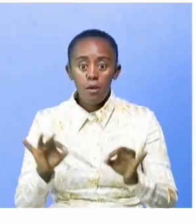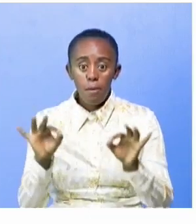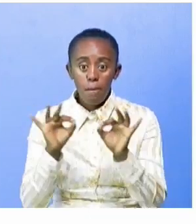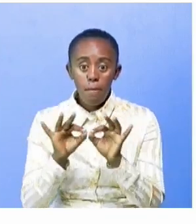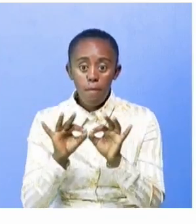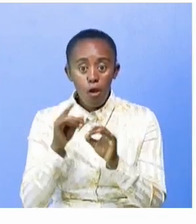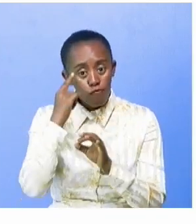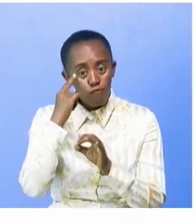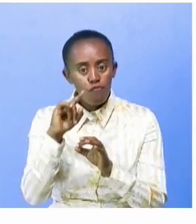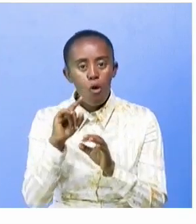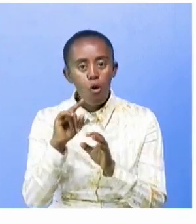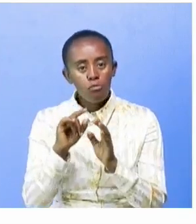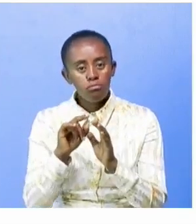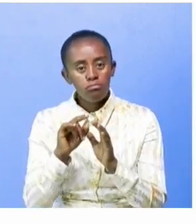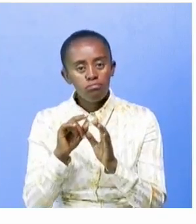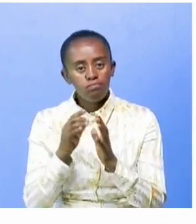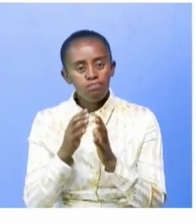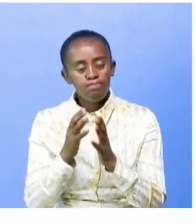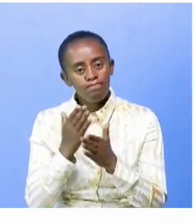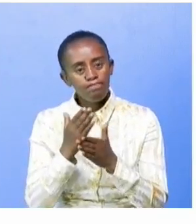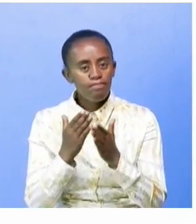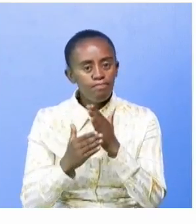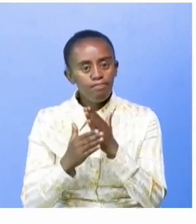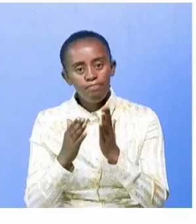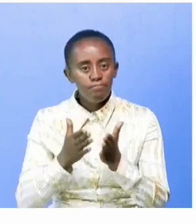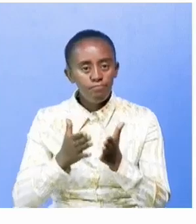for building